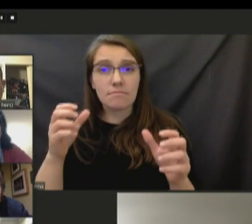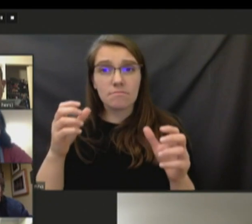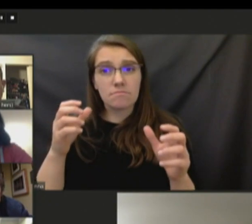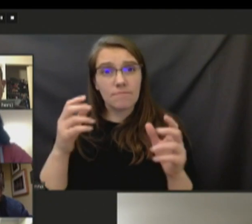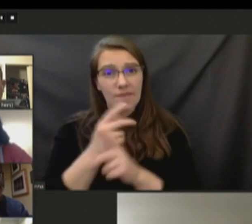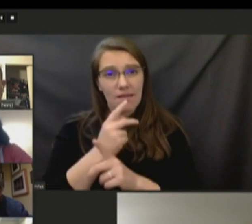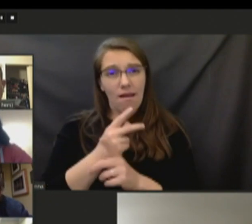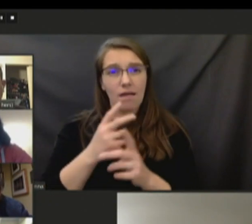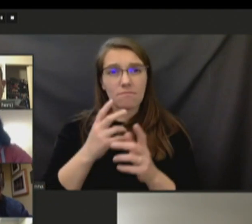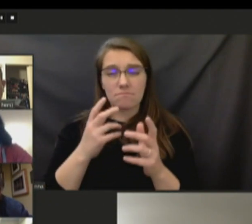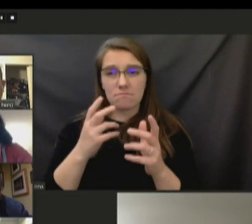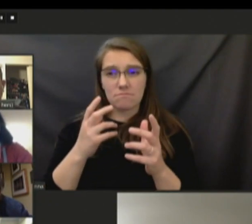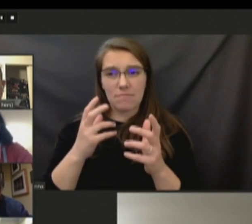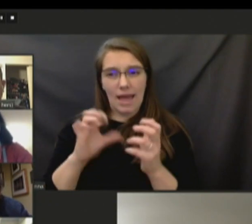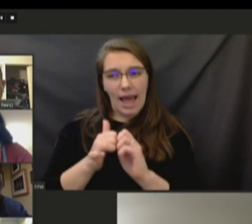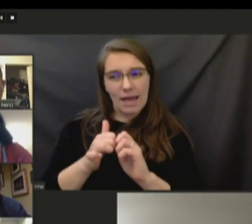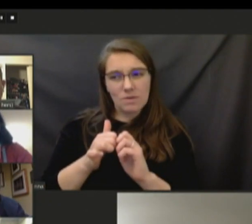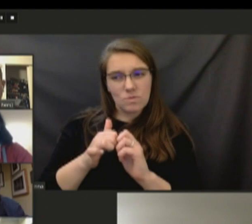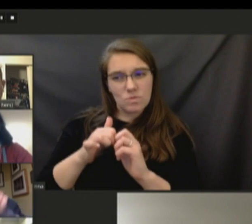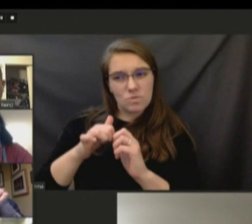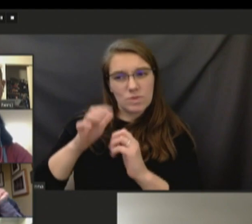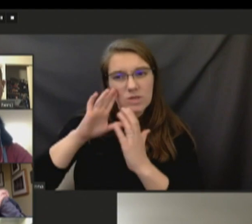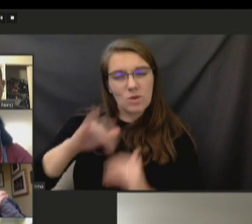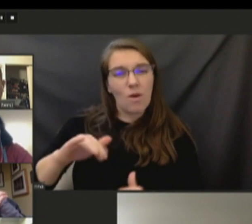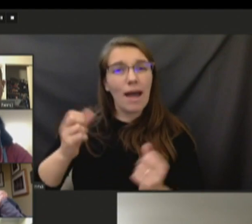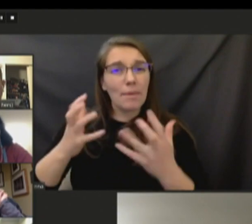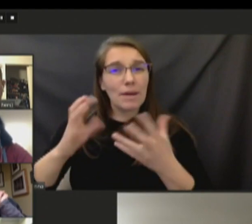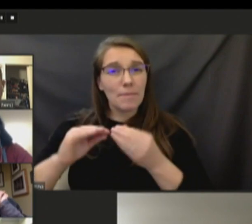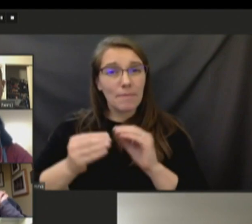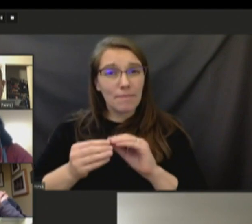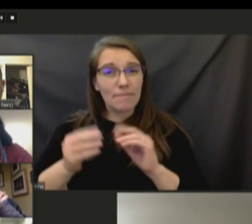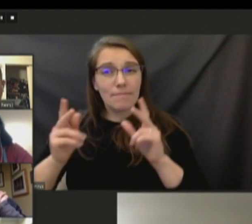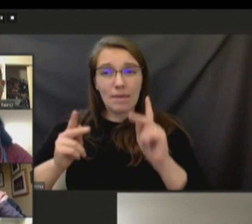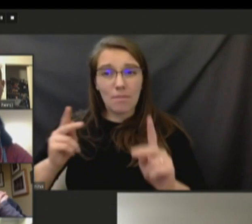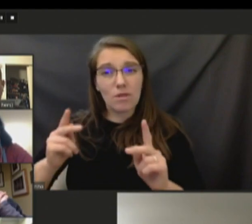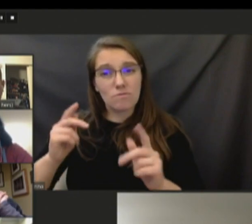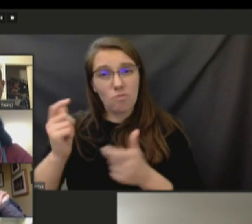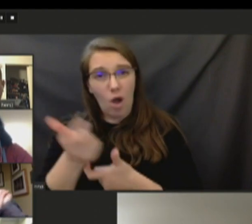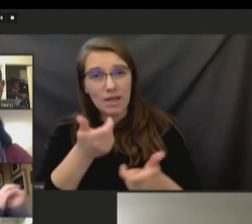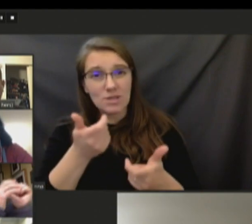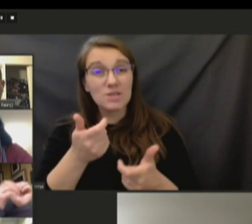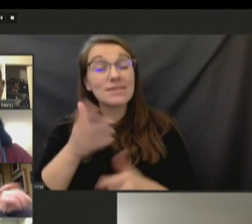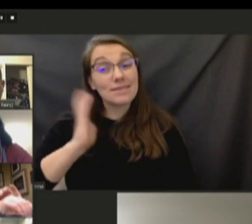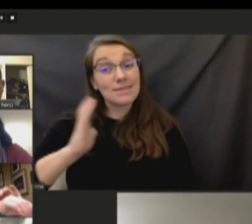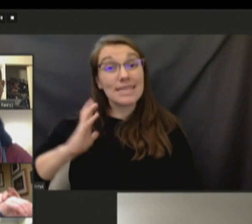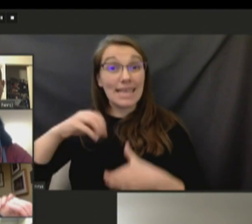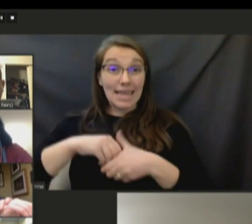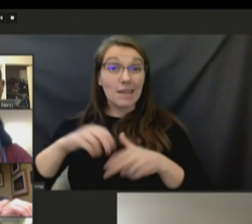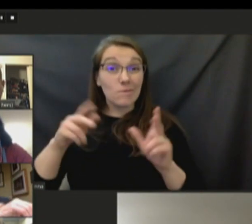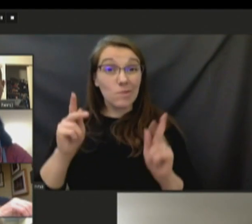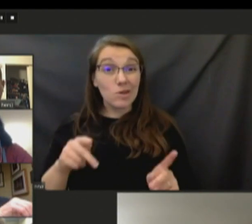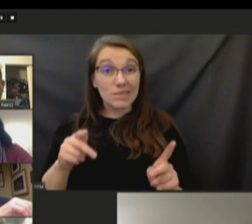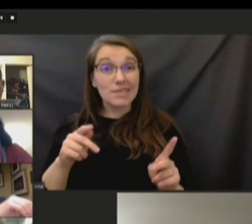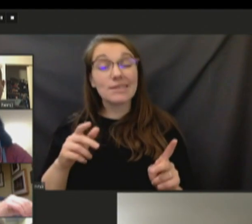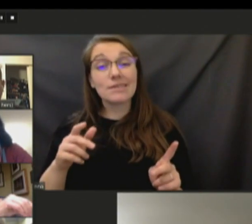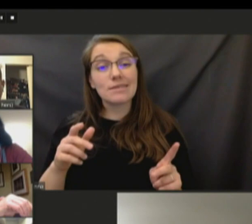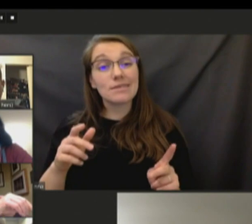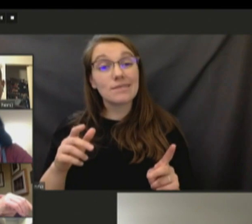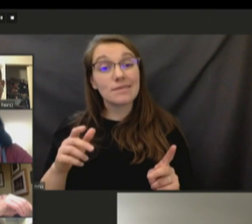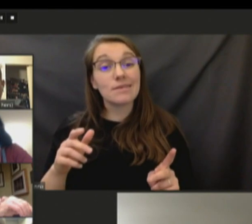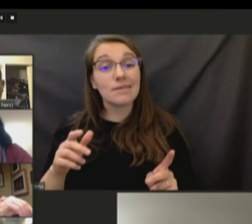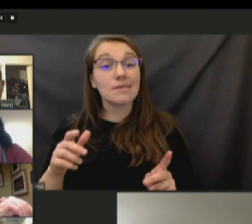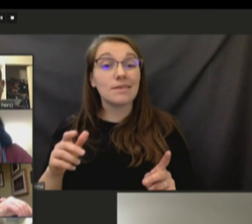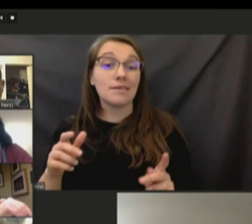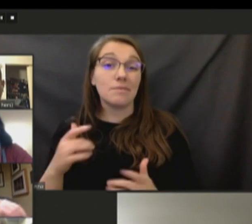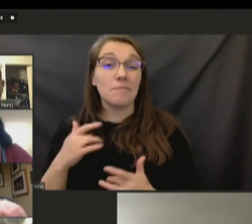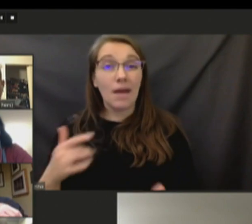capture that data. Because when we were in person, there were only a few people